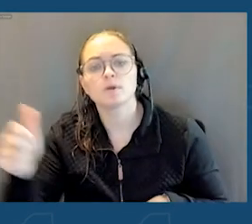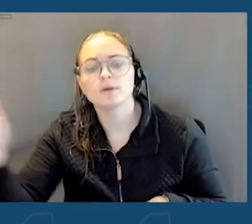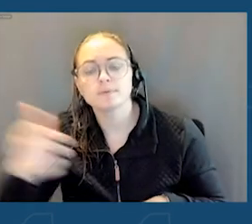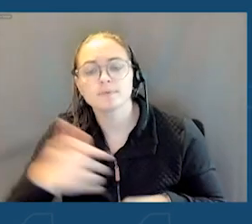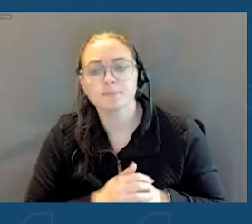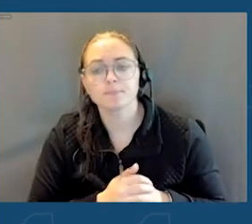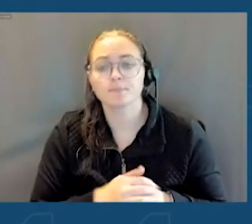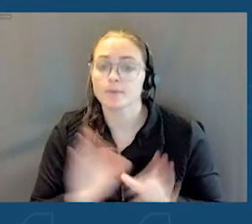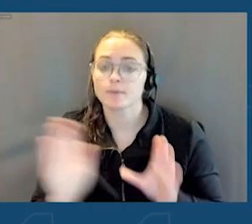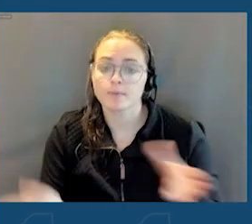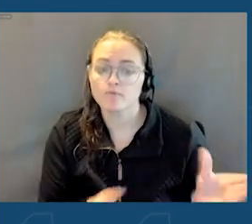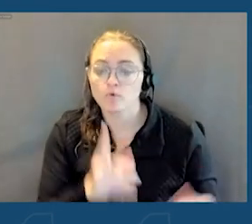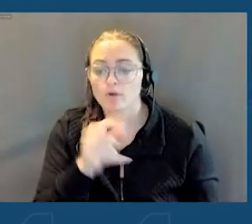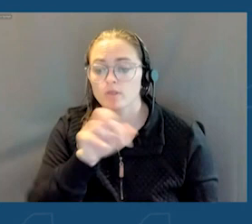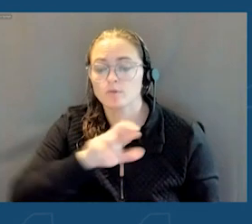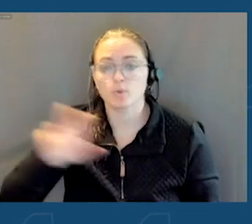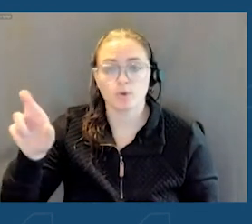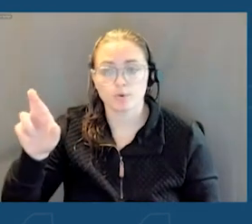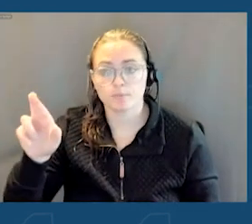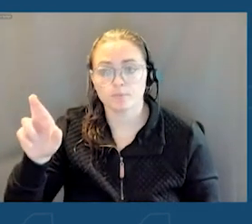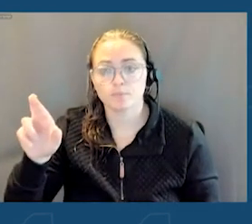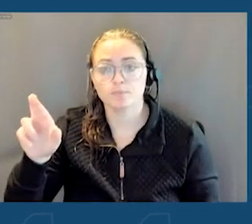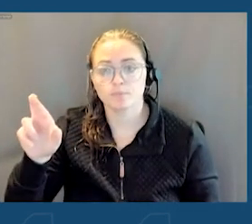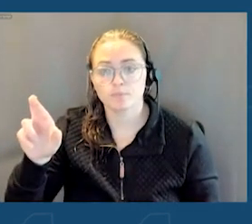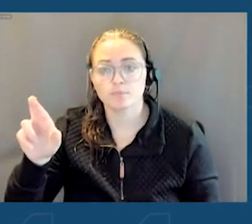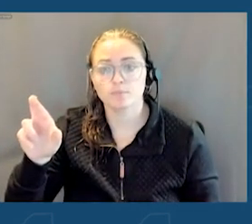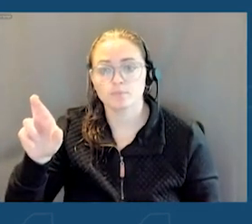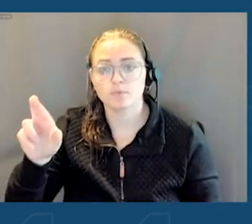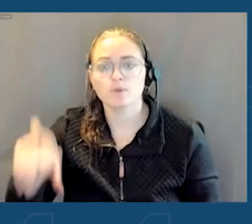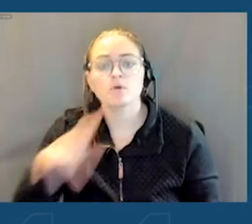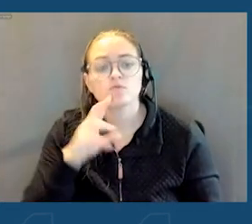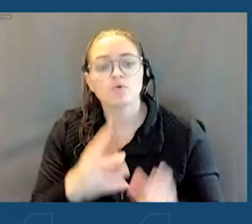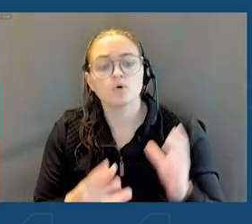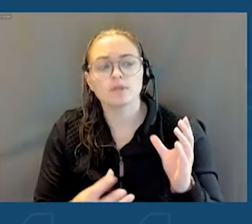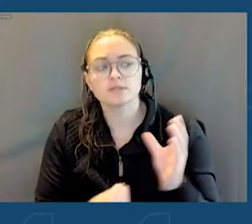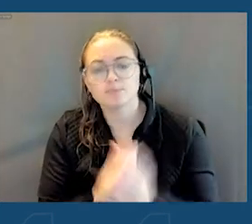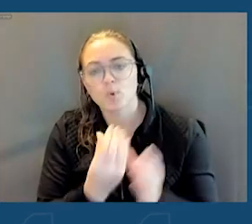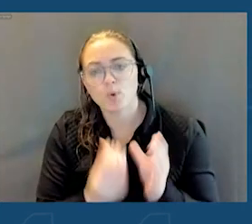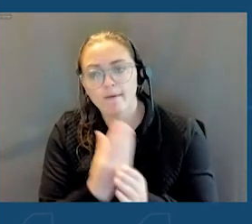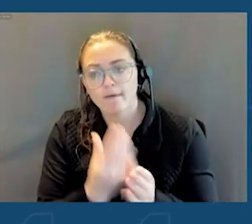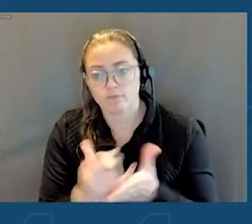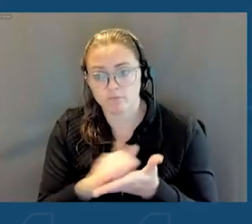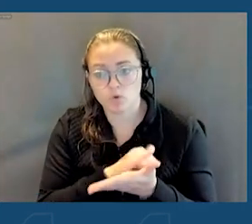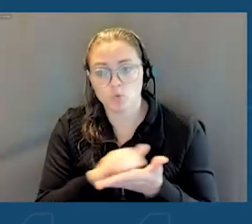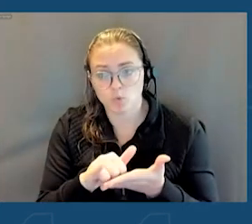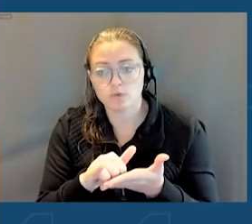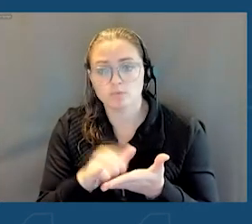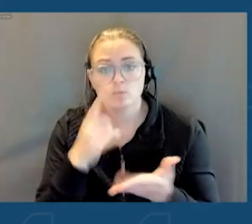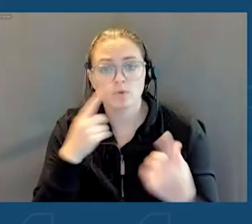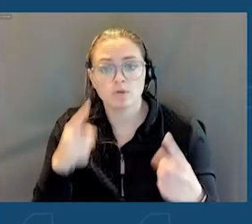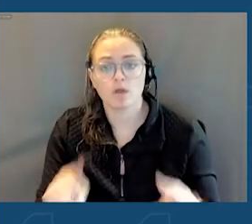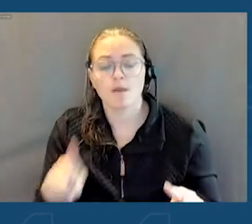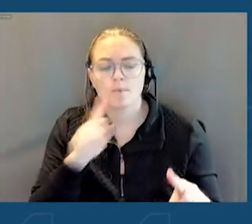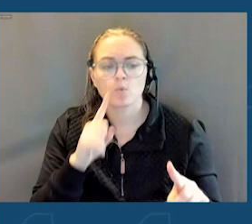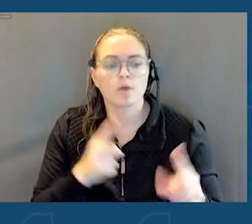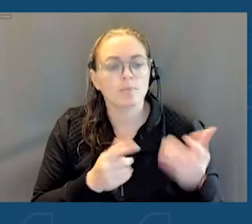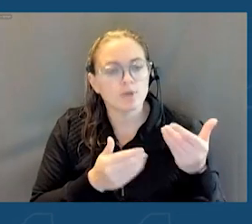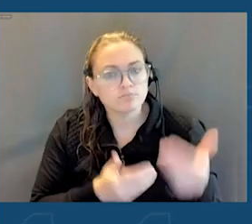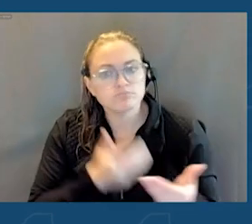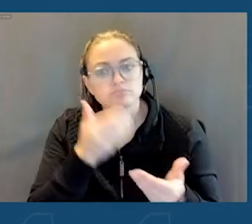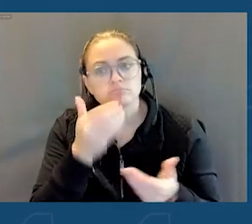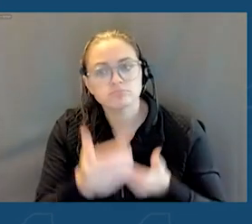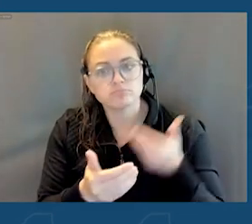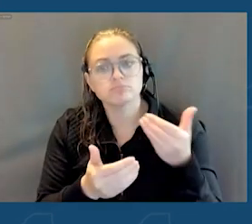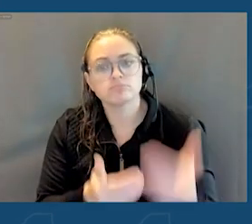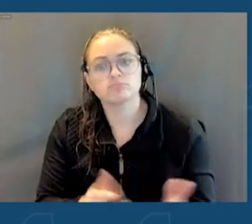LIRR Concourse. They have completed in the spring of New York, the spring of this year. We've been steadily moving forward since the